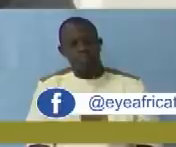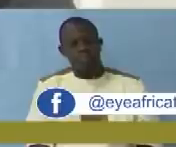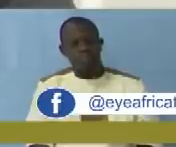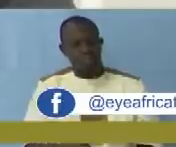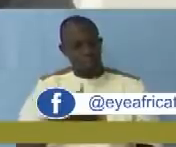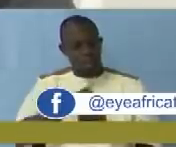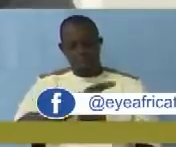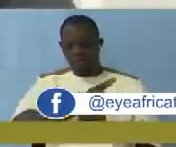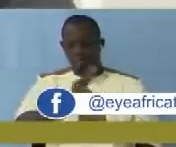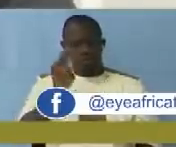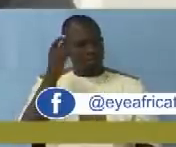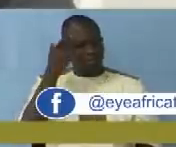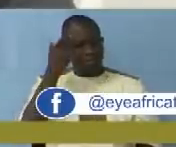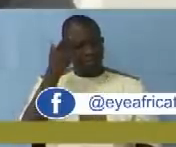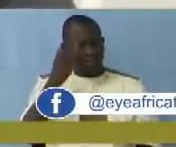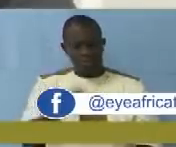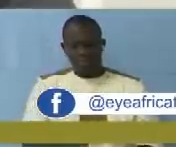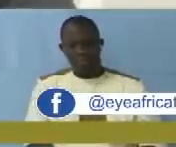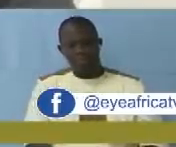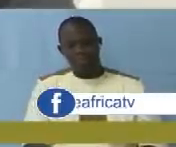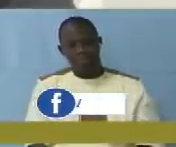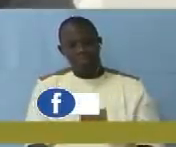don't think so. I